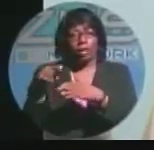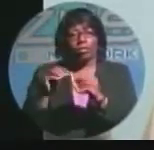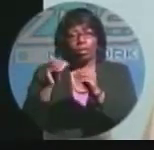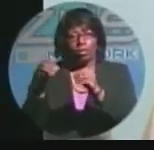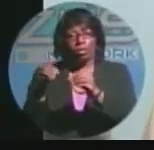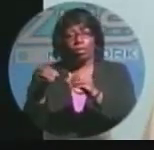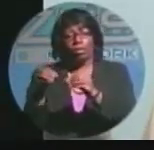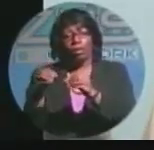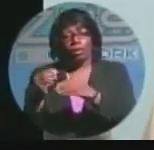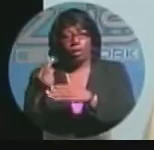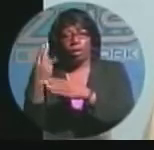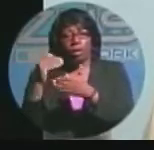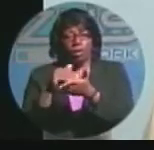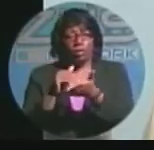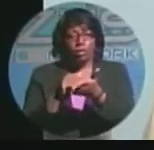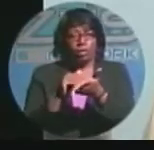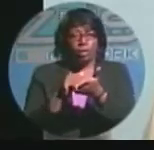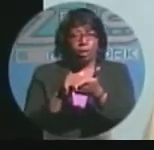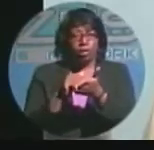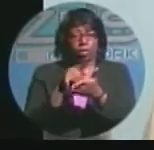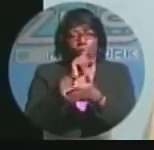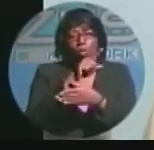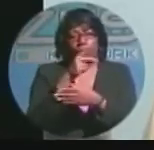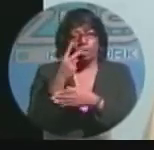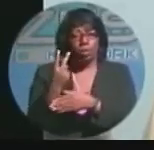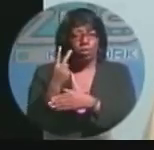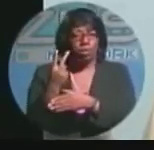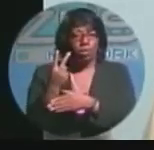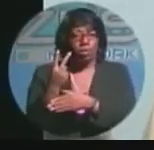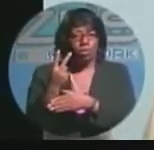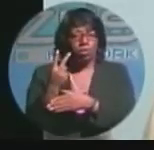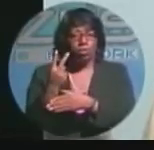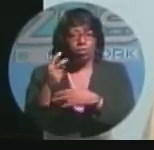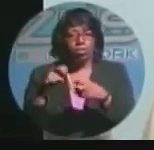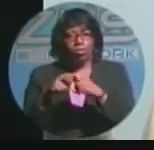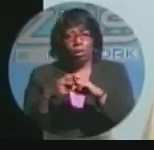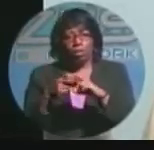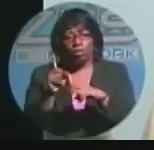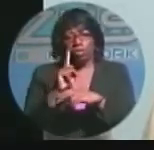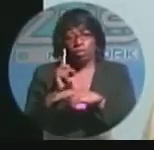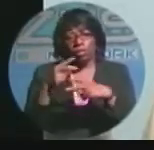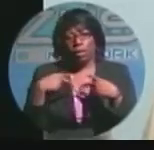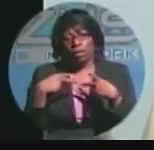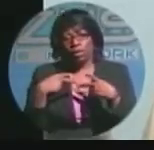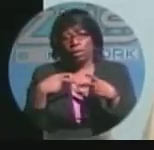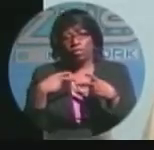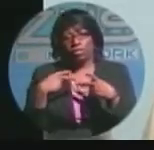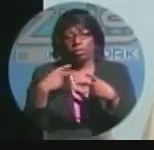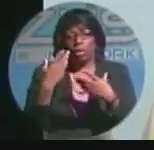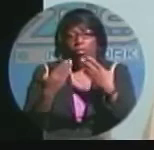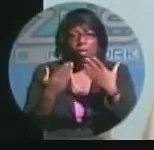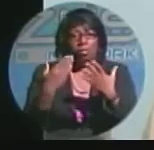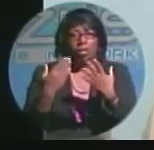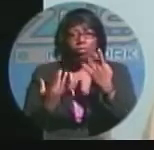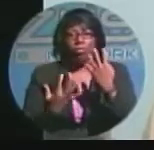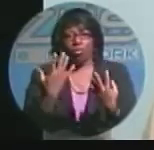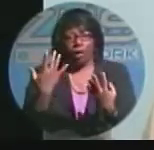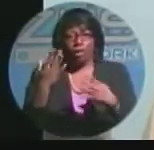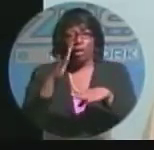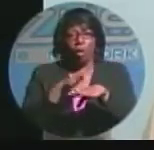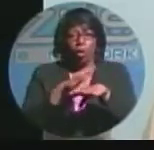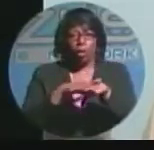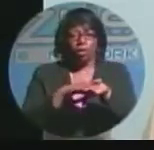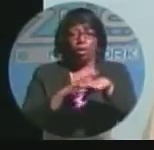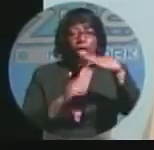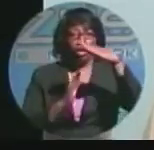or changed. We had one or two situations where there may have been a fire at the top of the pole and the pole head may have burnt